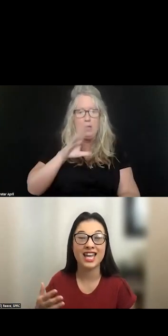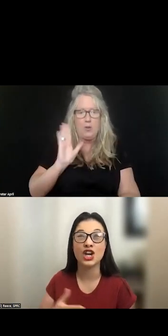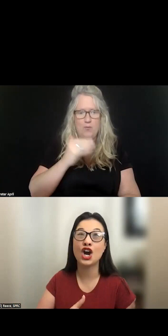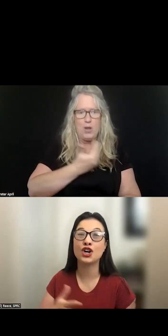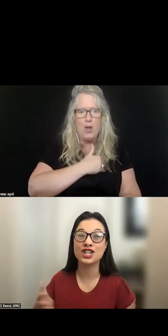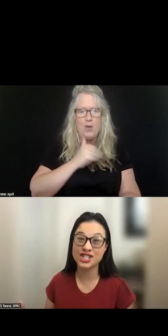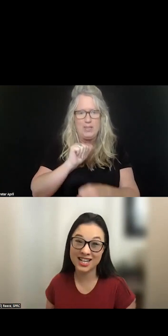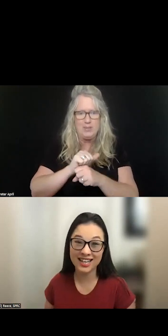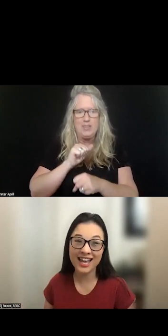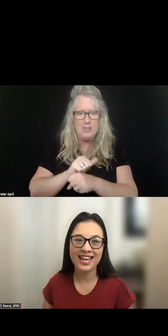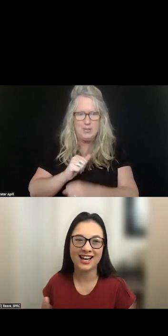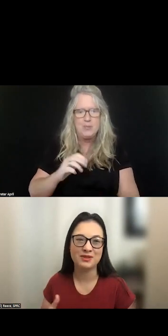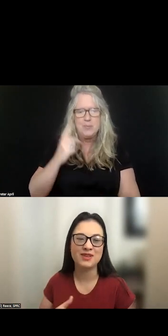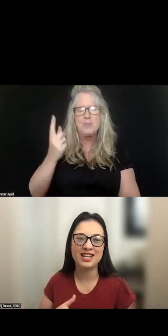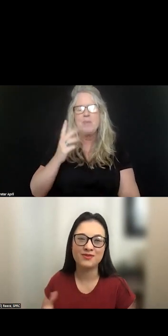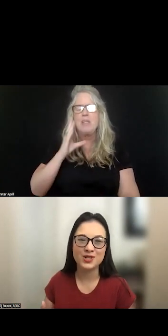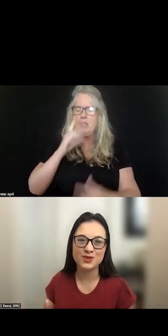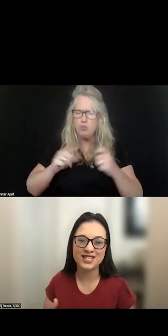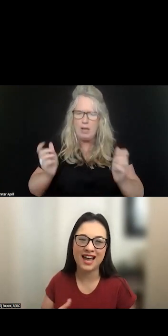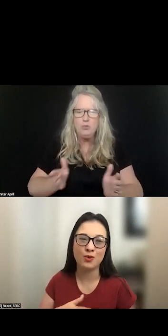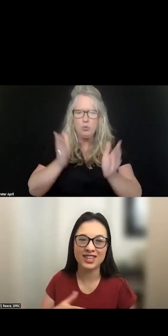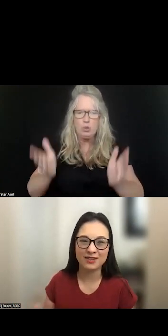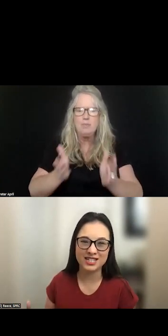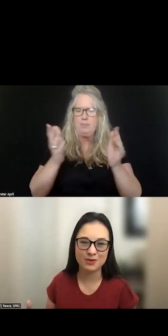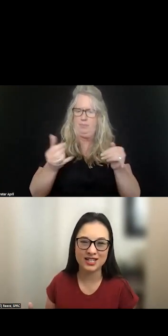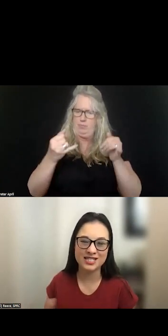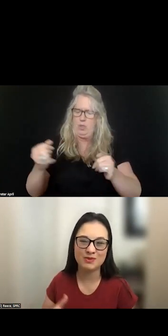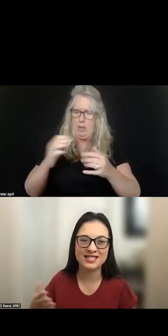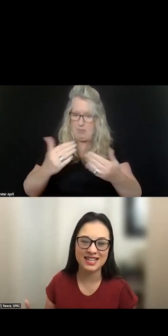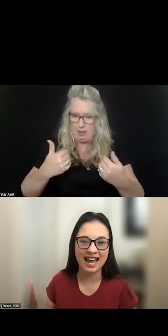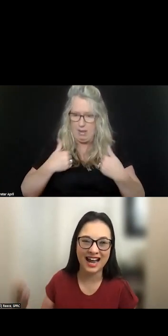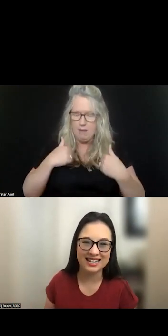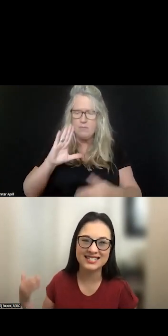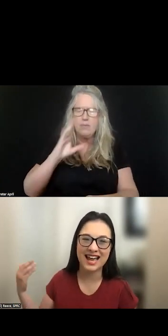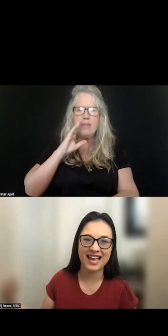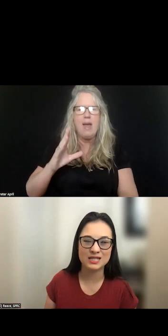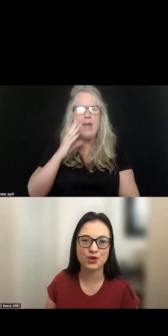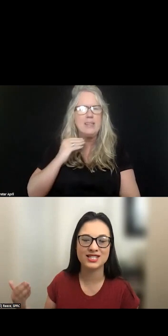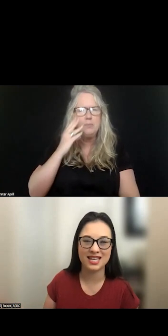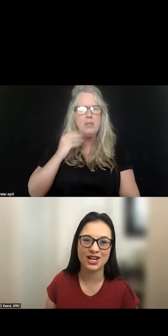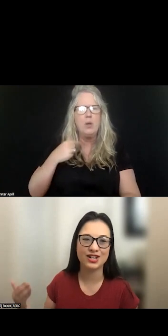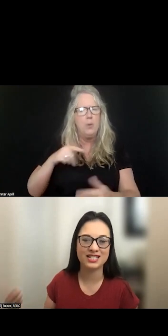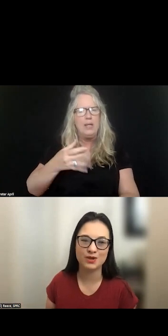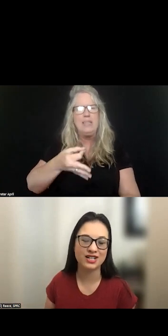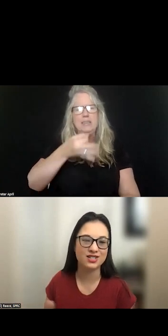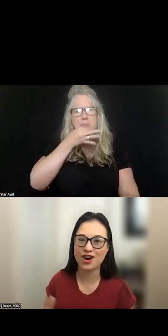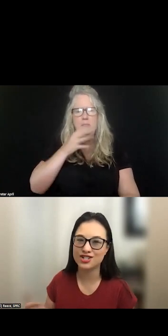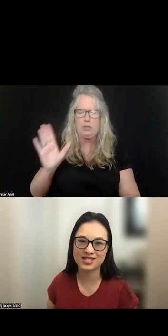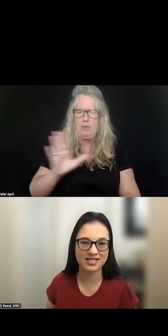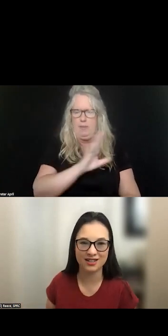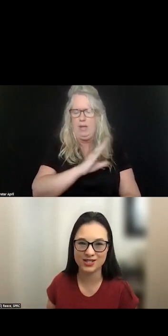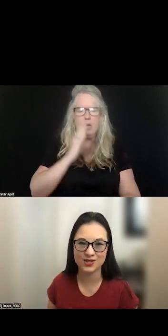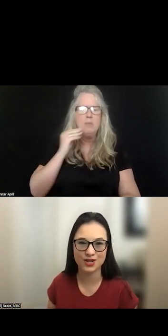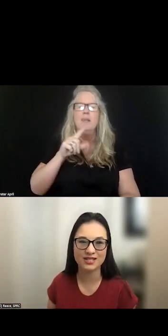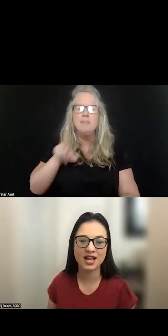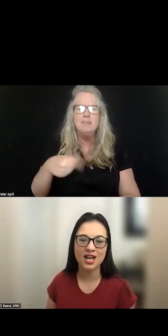by encouraging individuals with lived experience to be seen as experts in their experience, not just